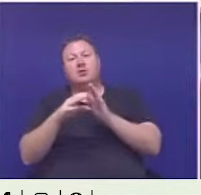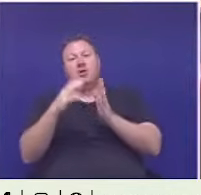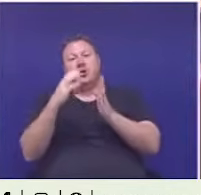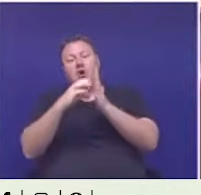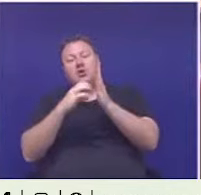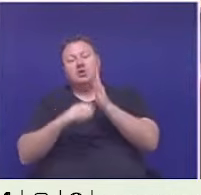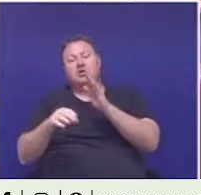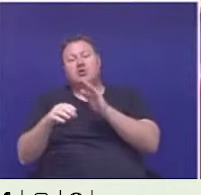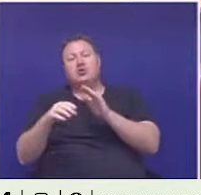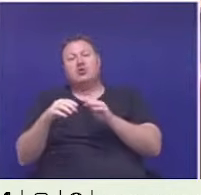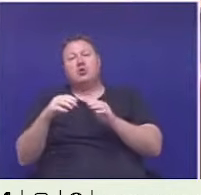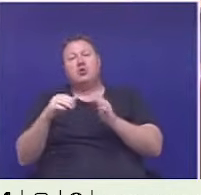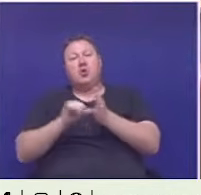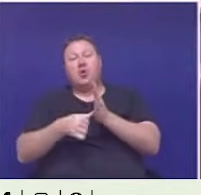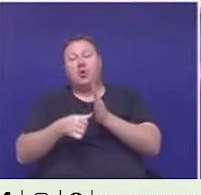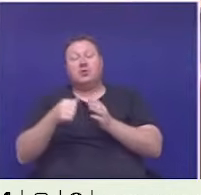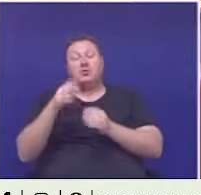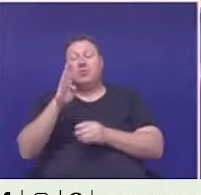all the time.